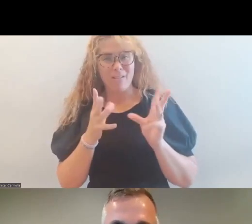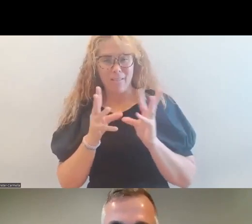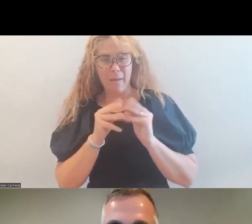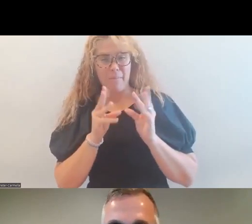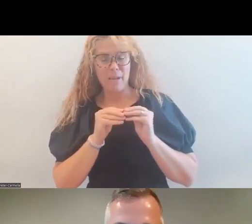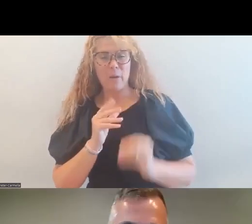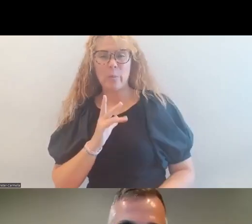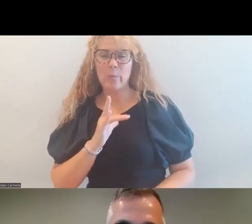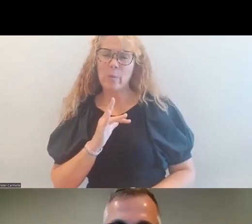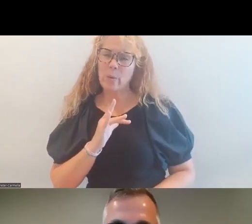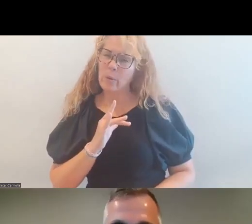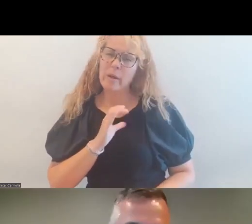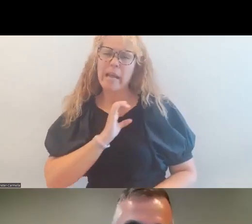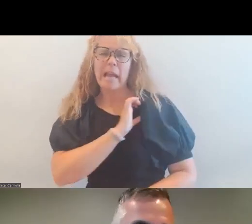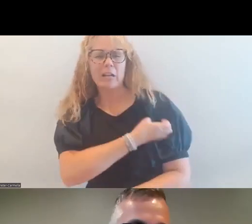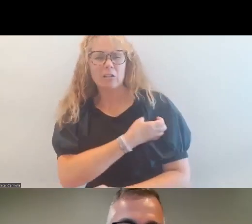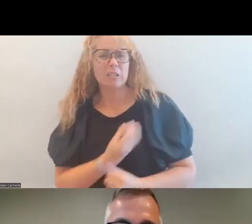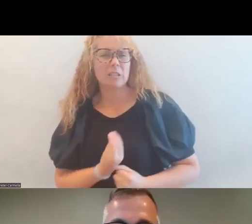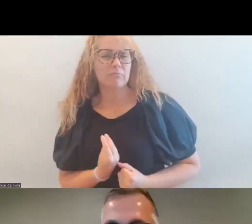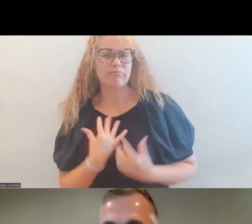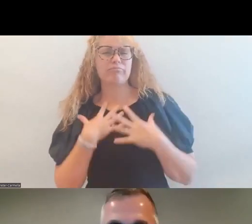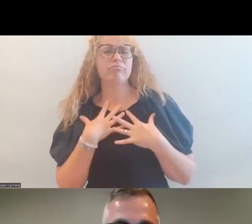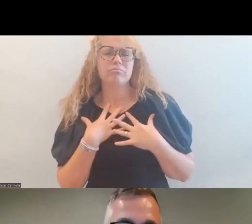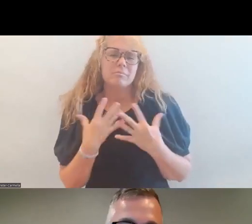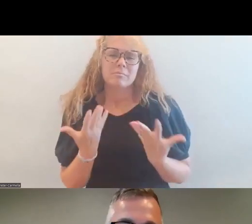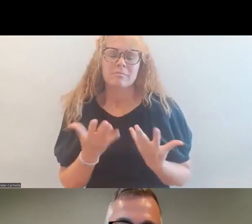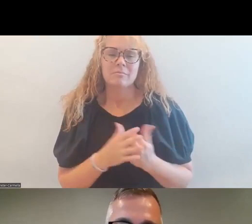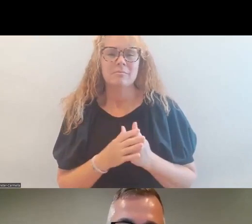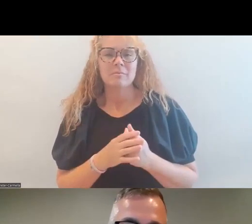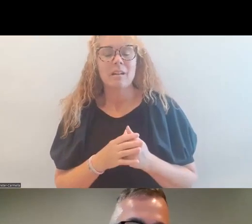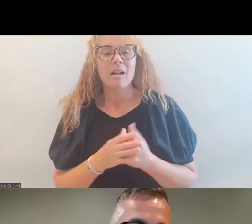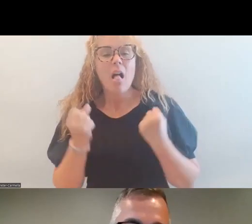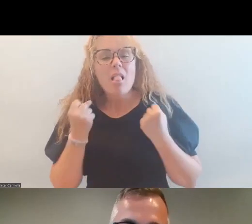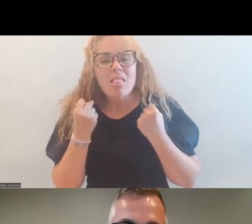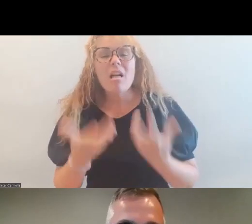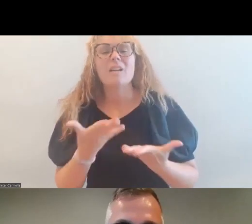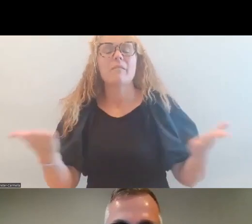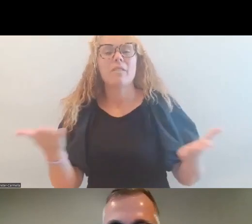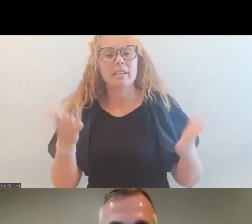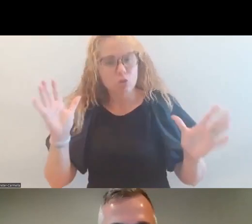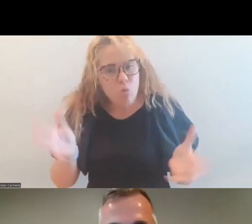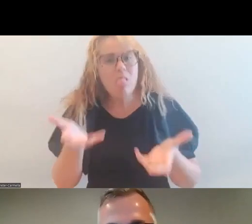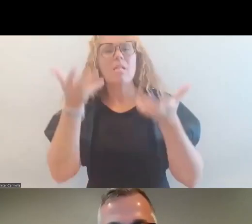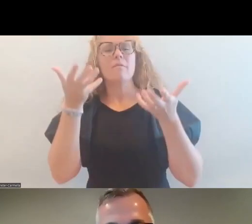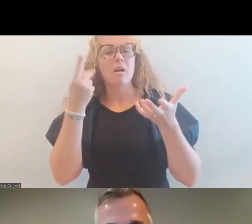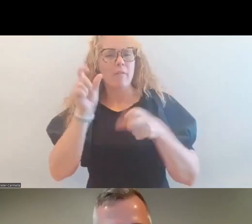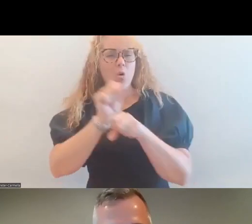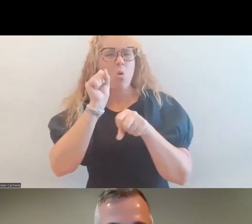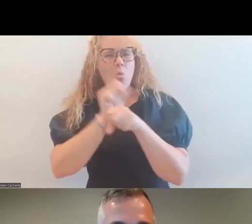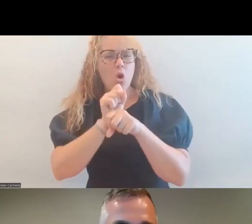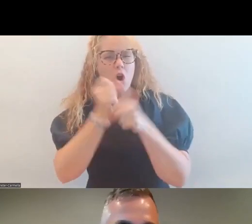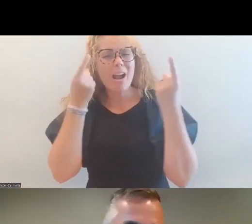extremely energizing, stimulating, obviously lots of things to lift up in terms of work that's happening across